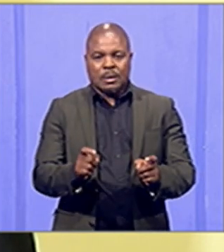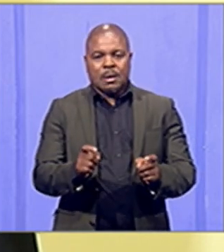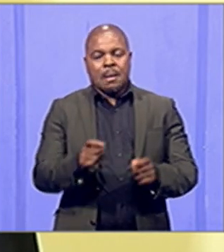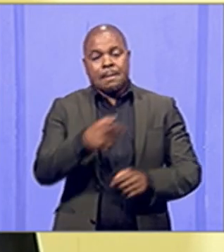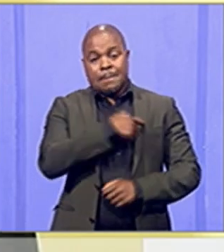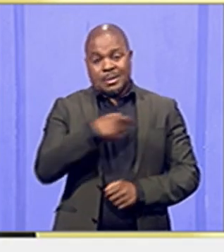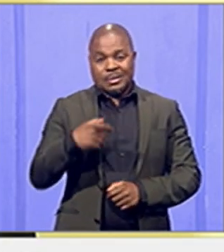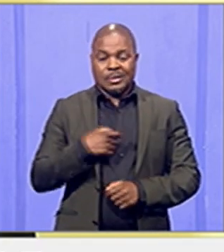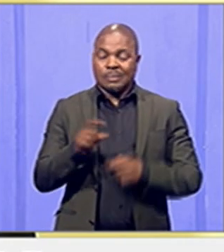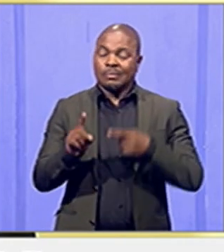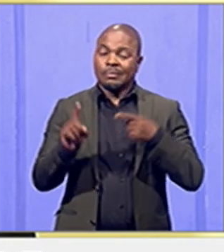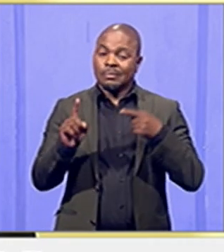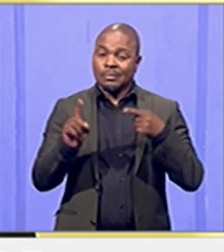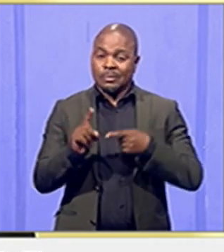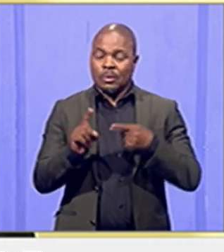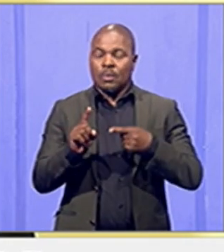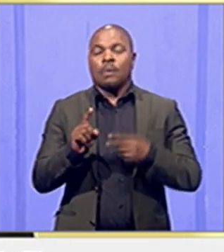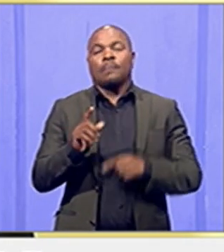president